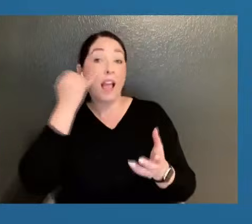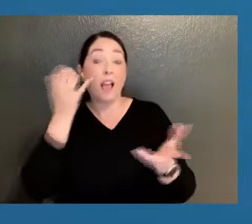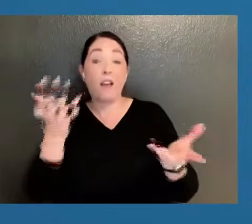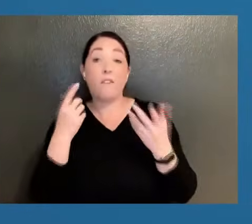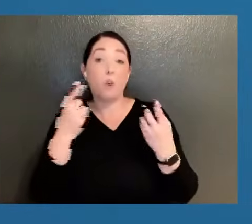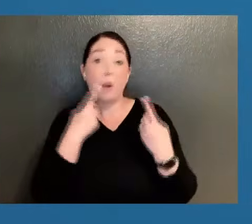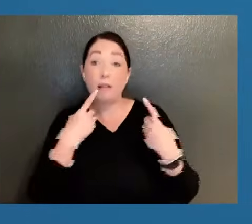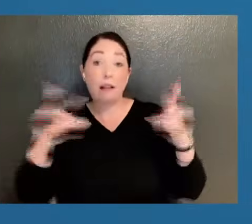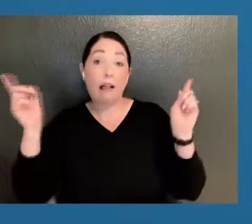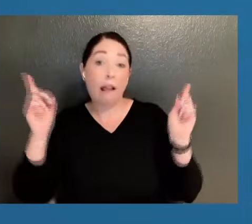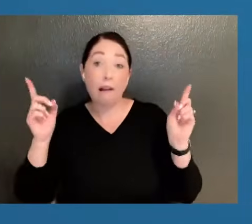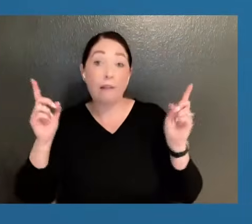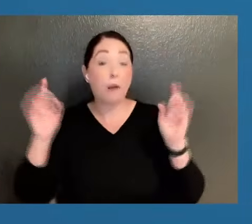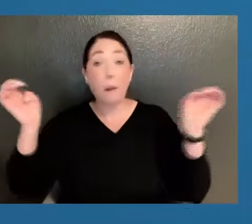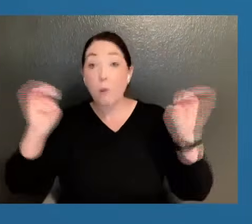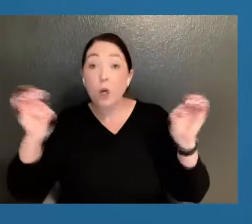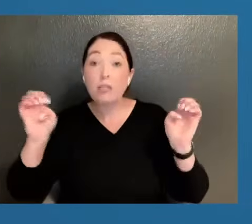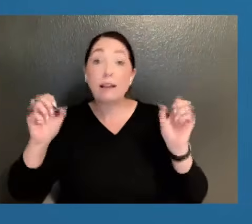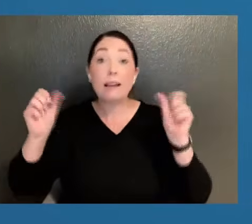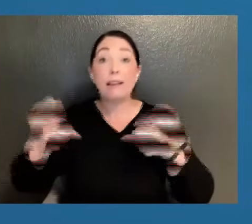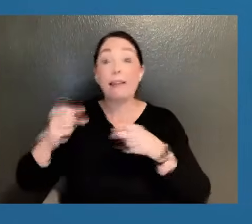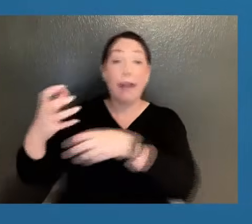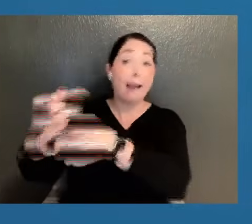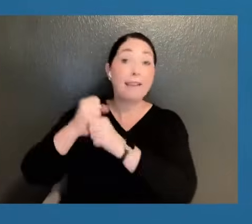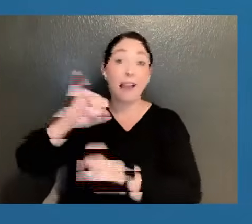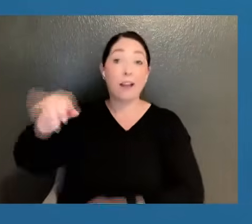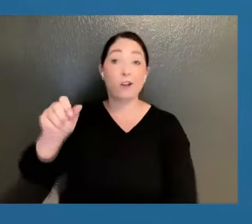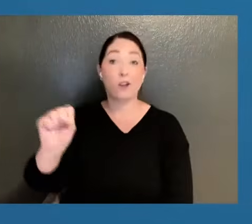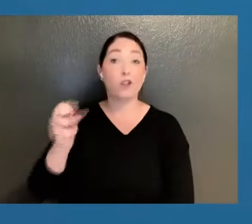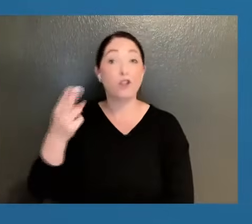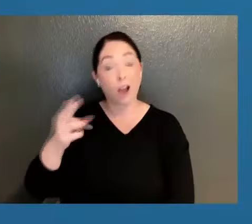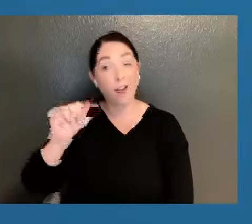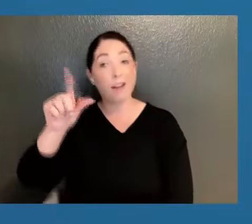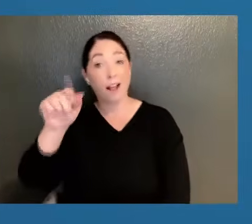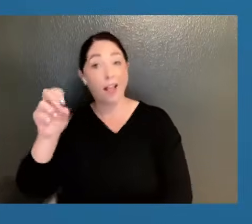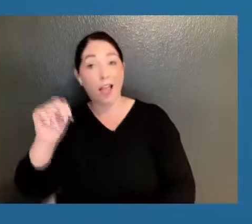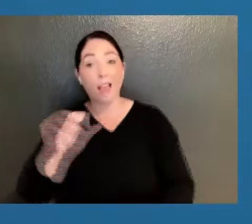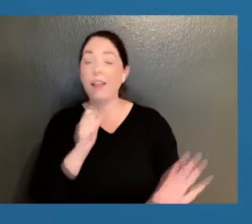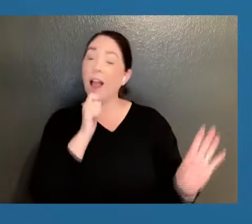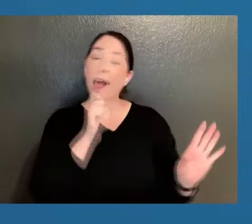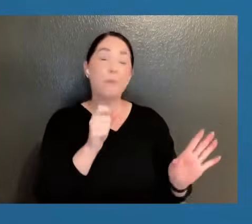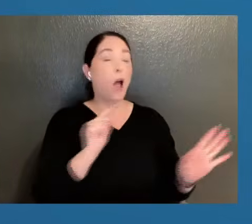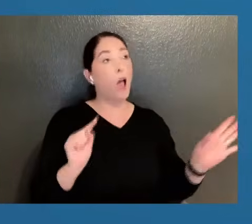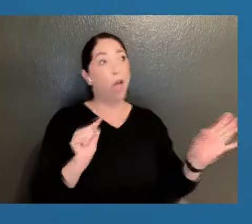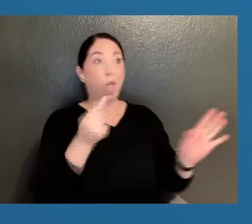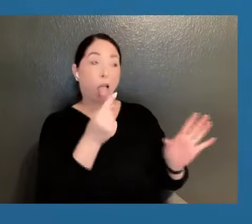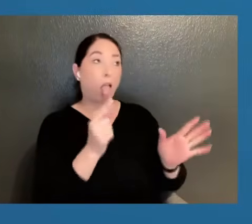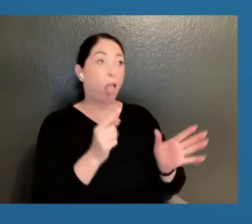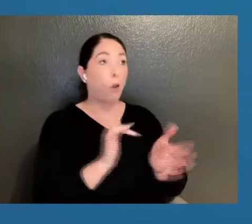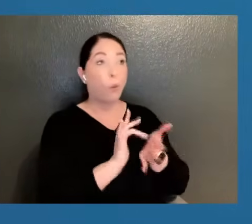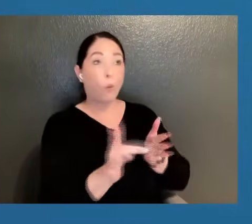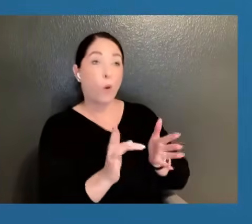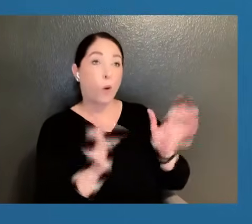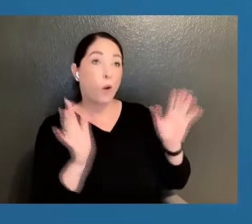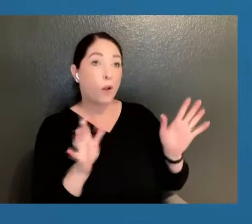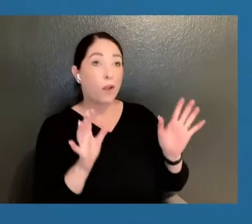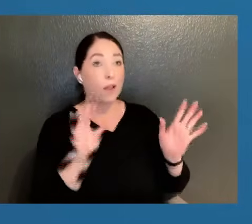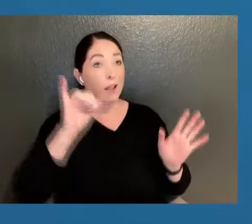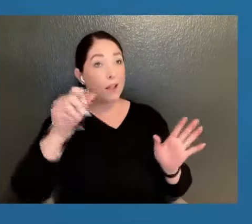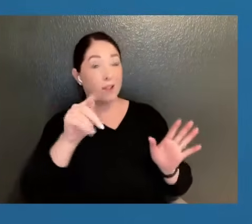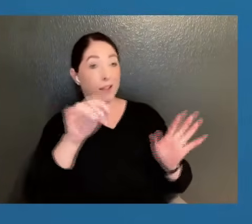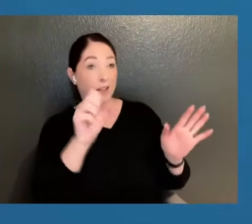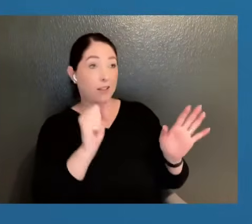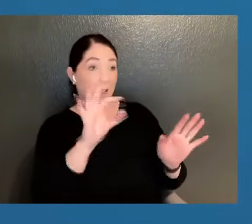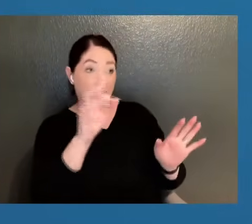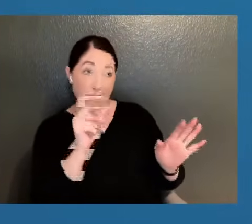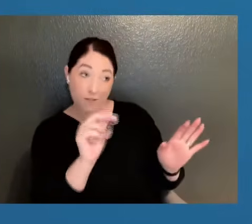Josh Allen over there. You probably have the power, man. No disrespect in the Jets fans. I didn't see any in that stadium yesterday. That's a little too cold.